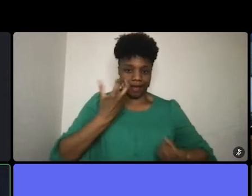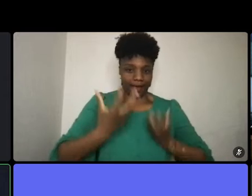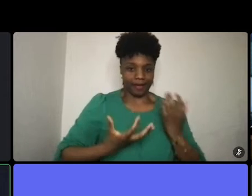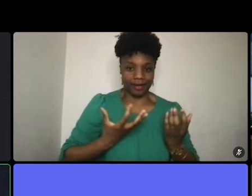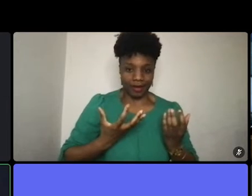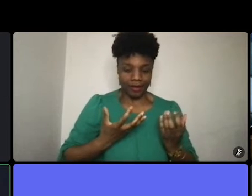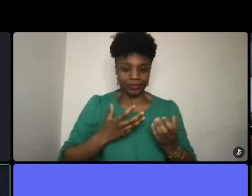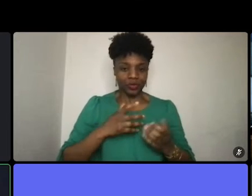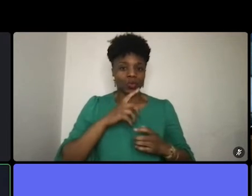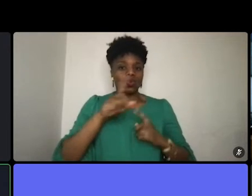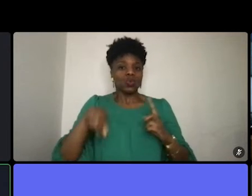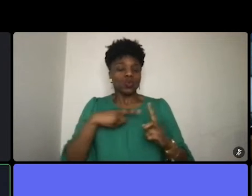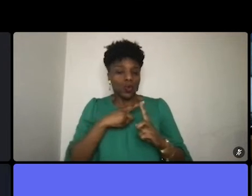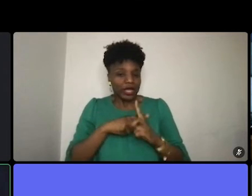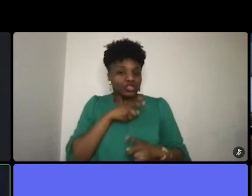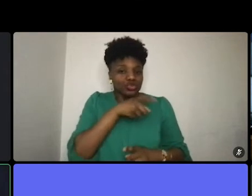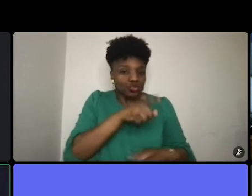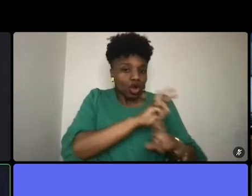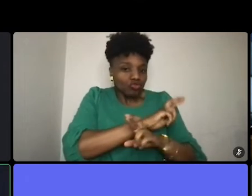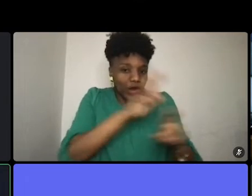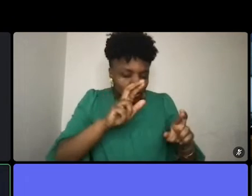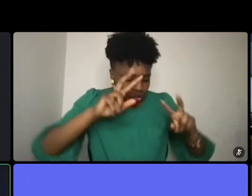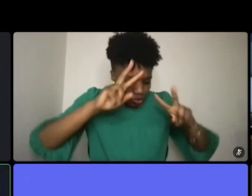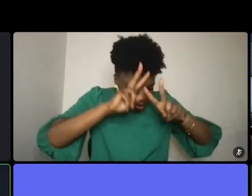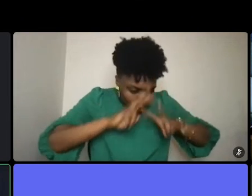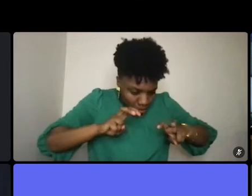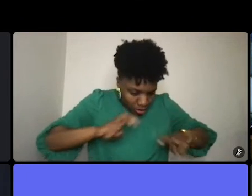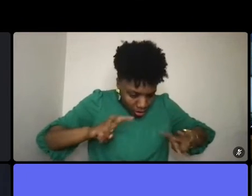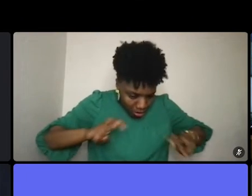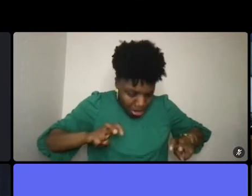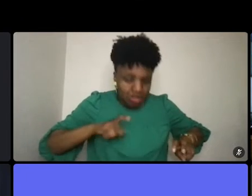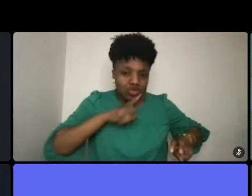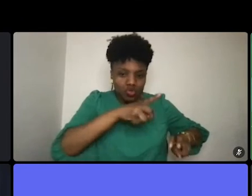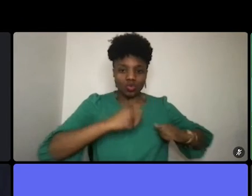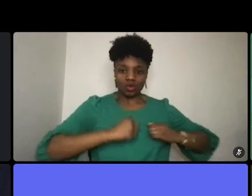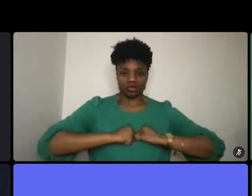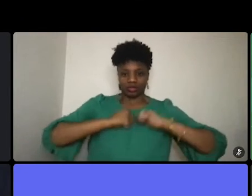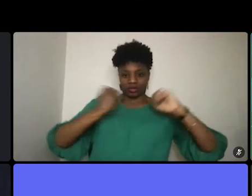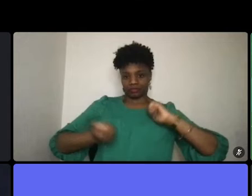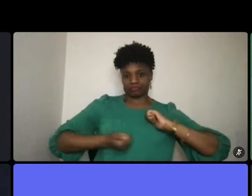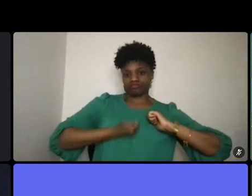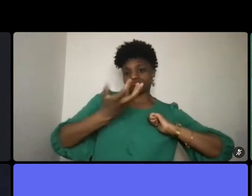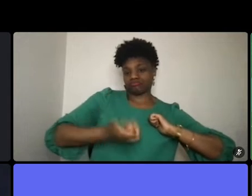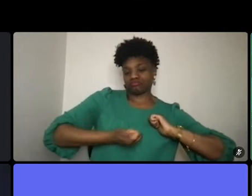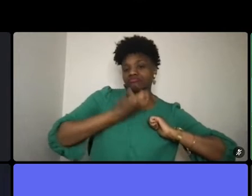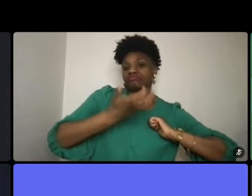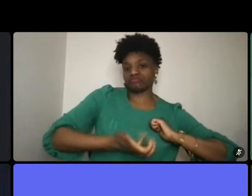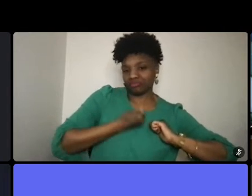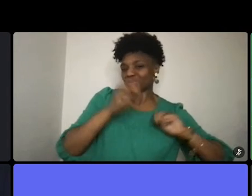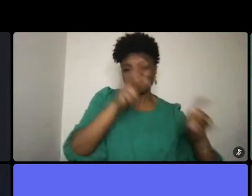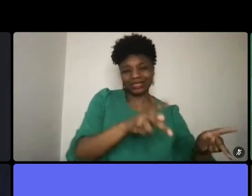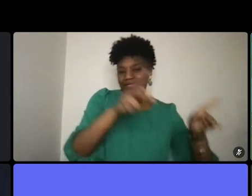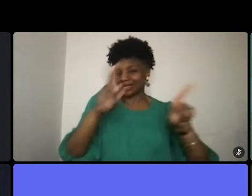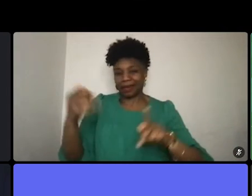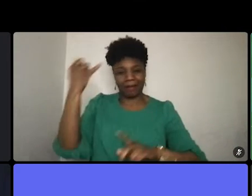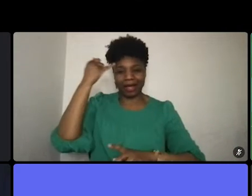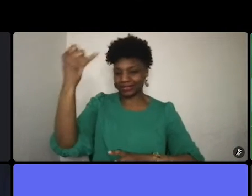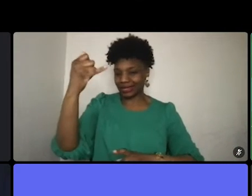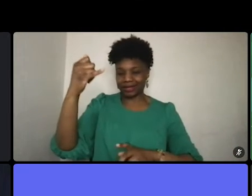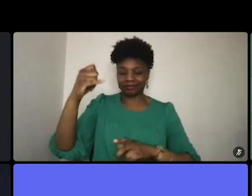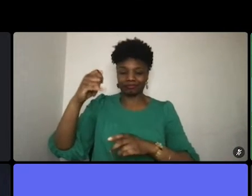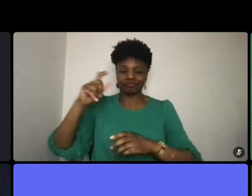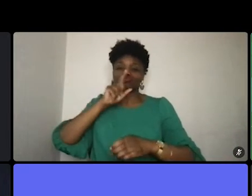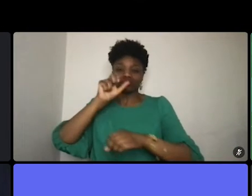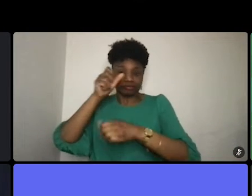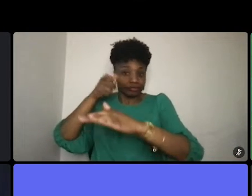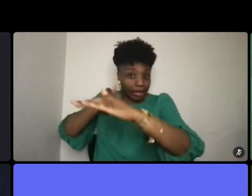to explore what that is, that's when you open up about it. Okay. Just being patient about it. Just taking our time and just getting